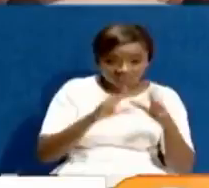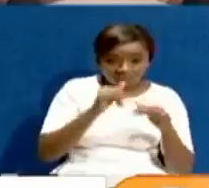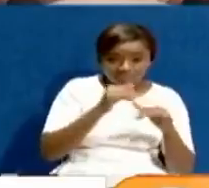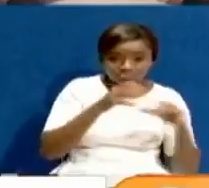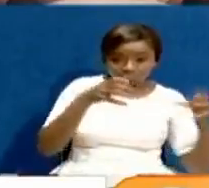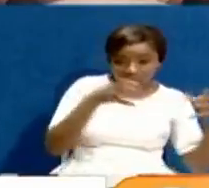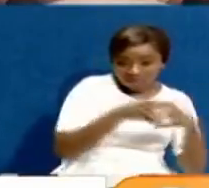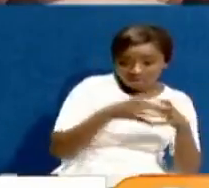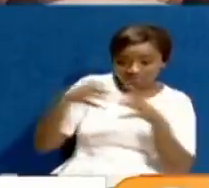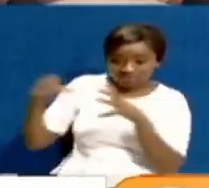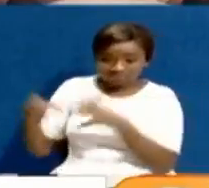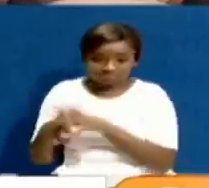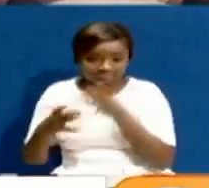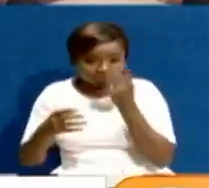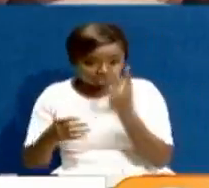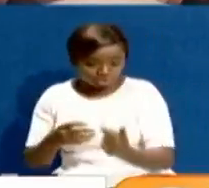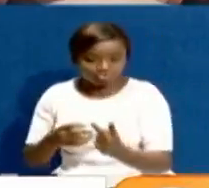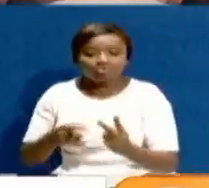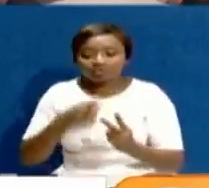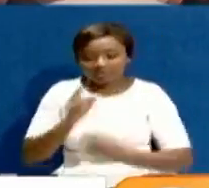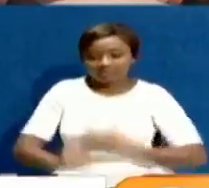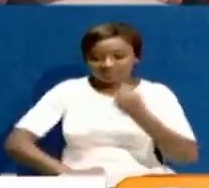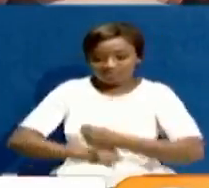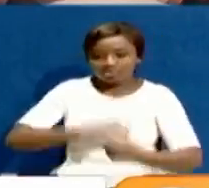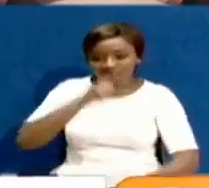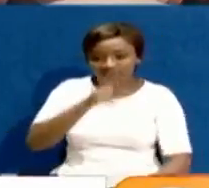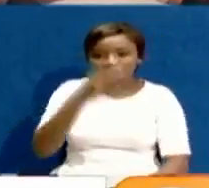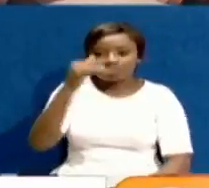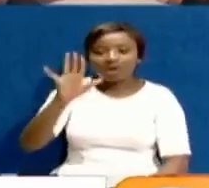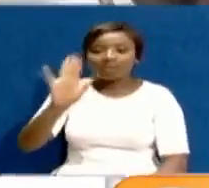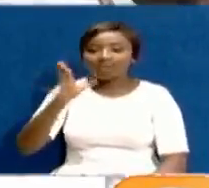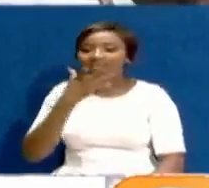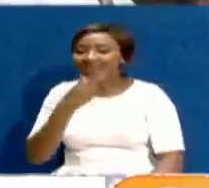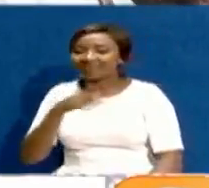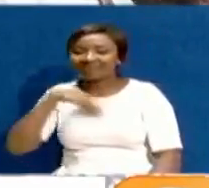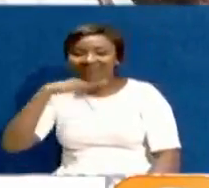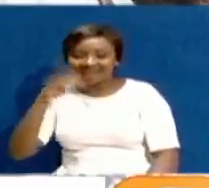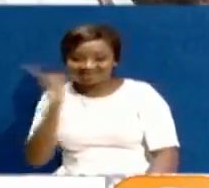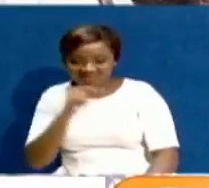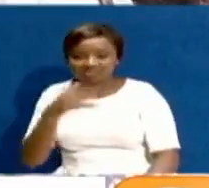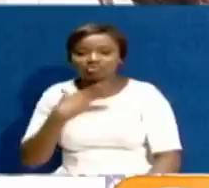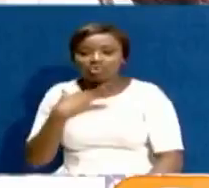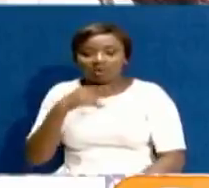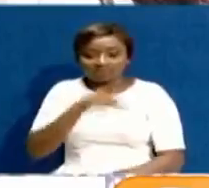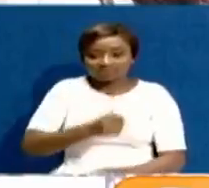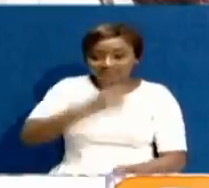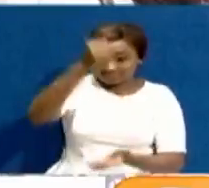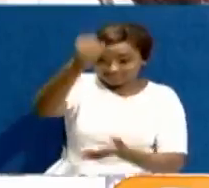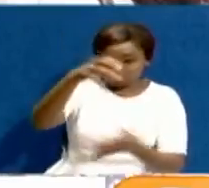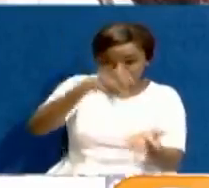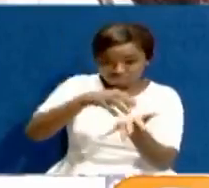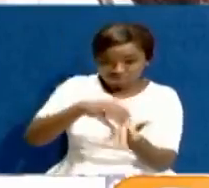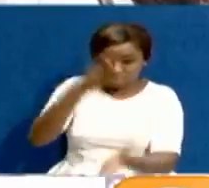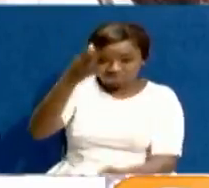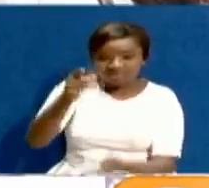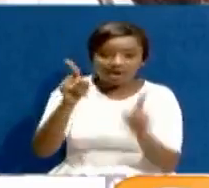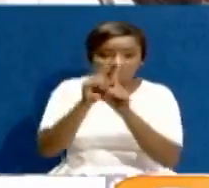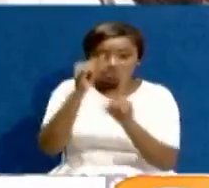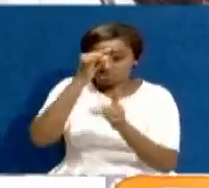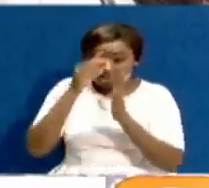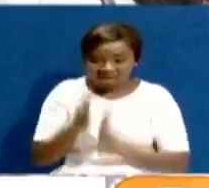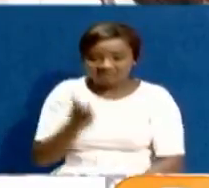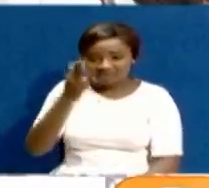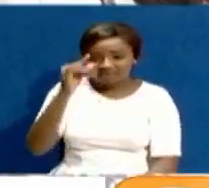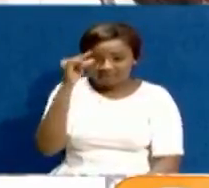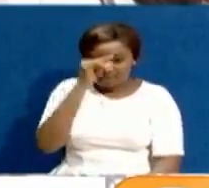Abduwak and Aulihan. A day after his father's clan of Abdallah endorsed him, several leaders, among them Garissa Governor Ali